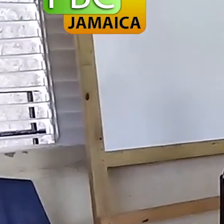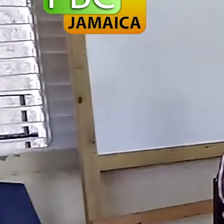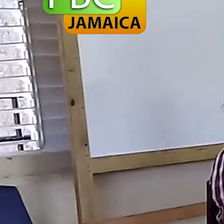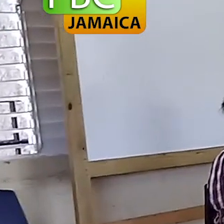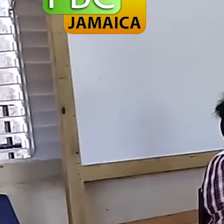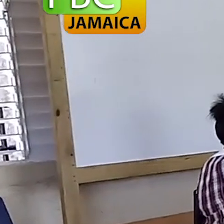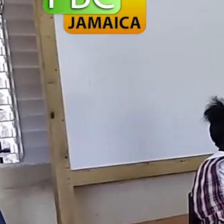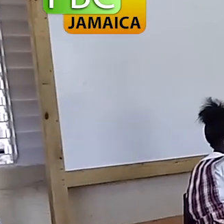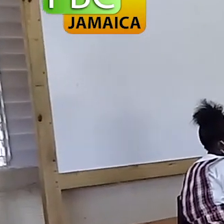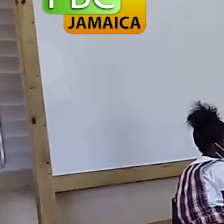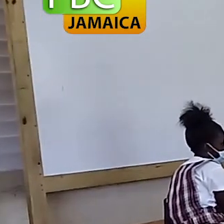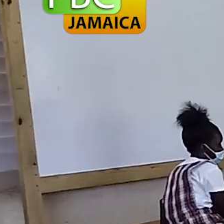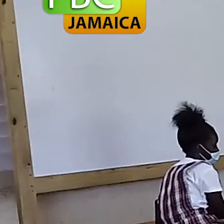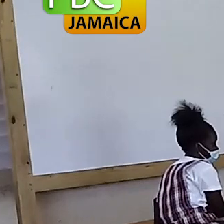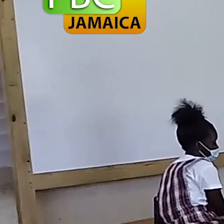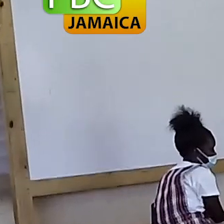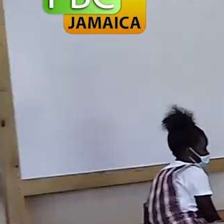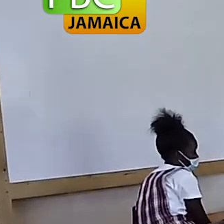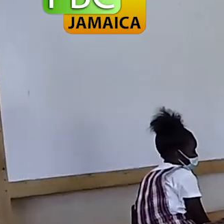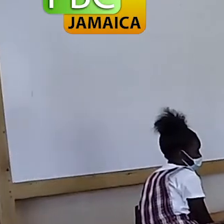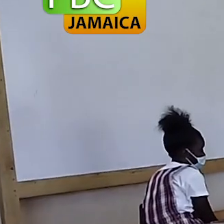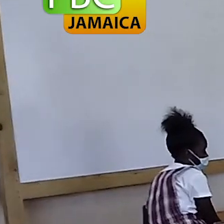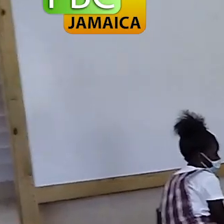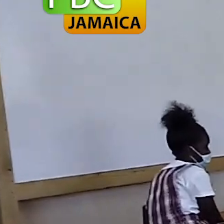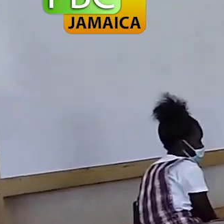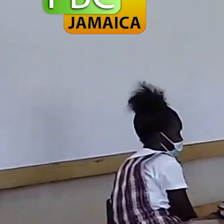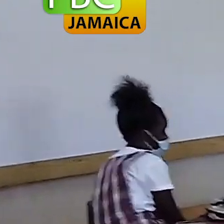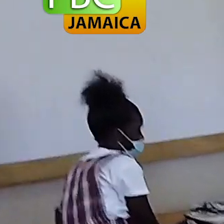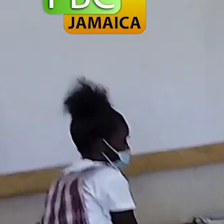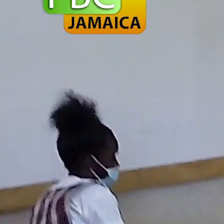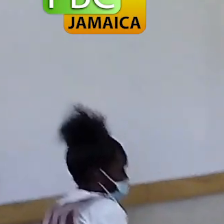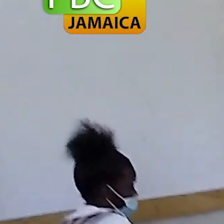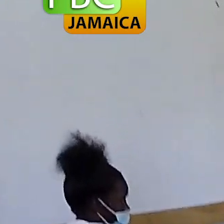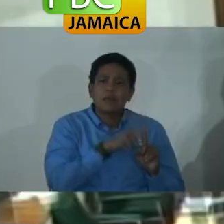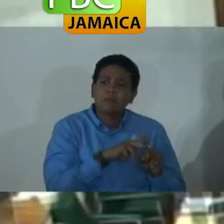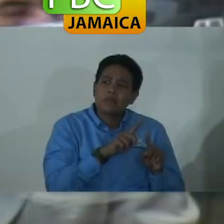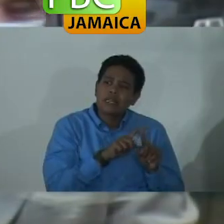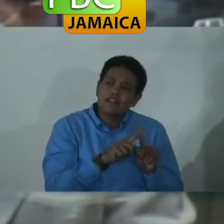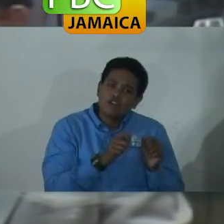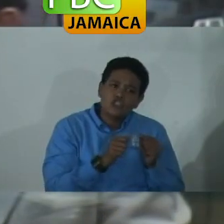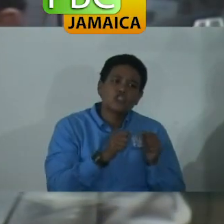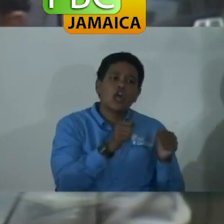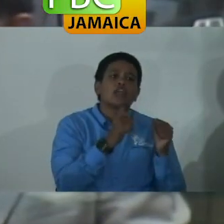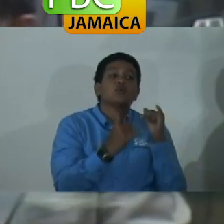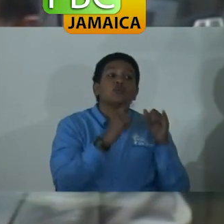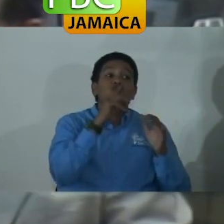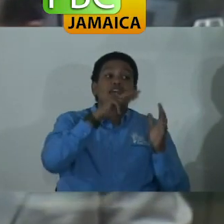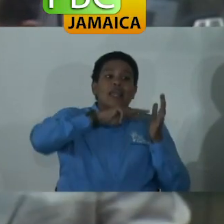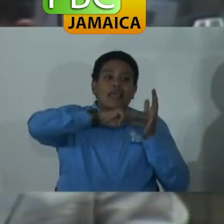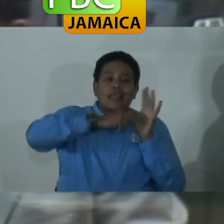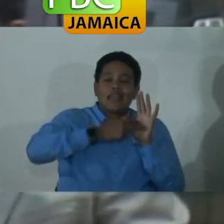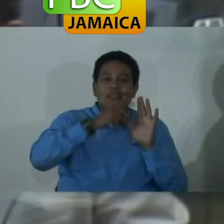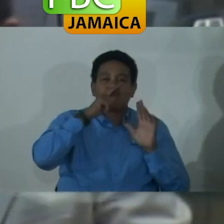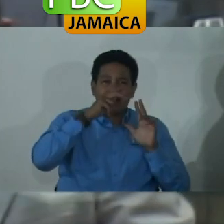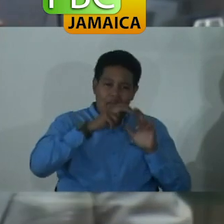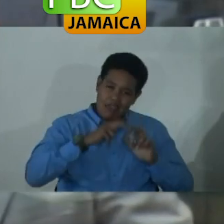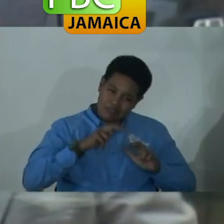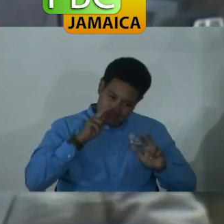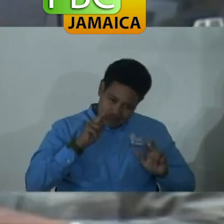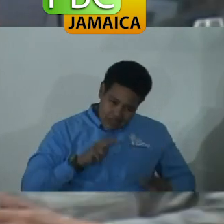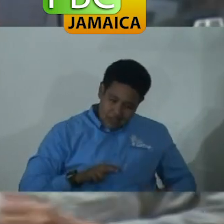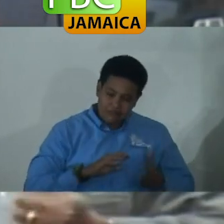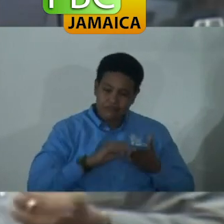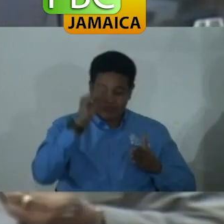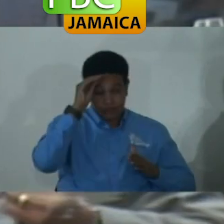administrators create strategies for those students who are behind in their academics, which are intended to assess